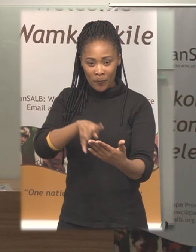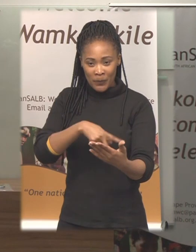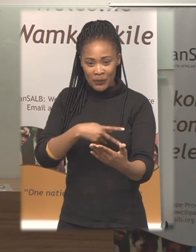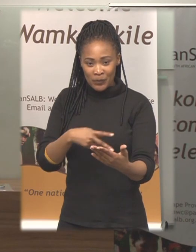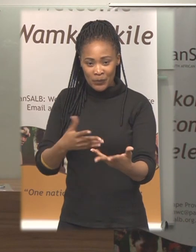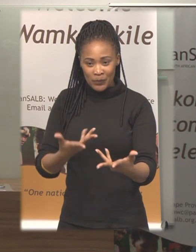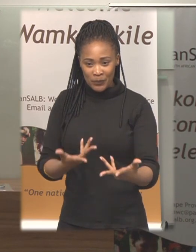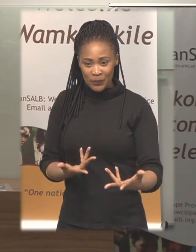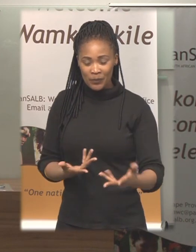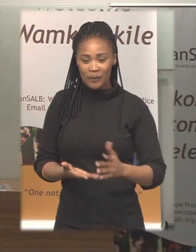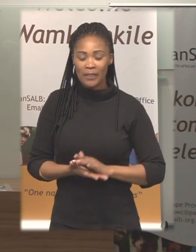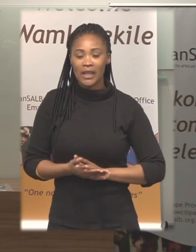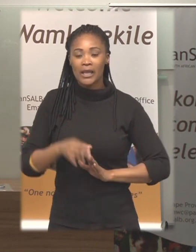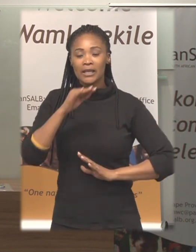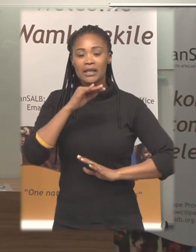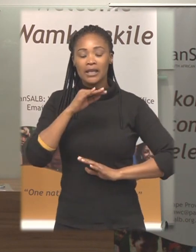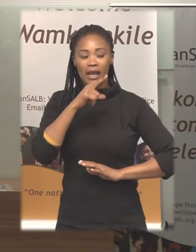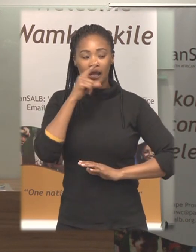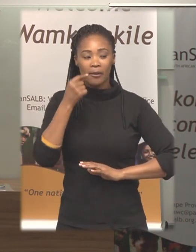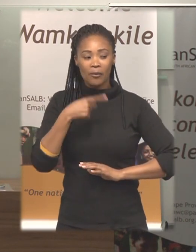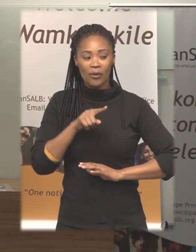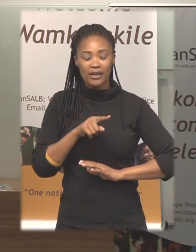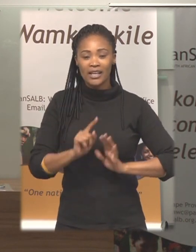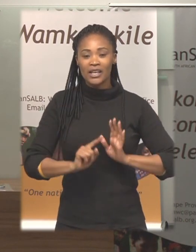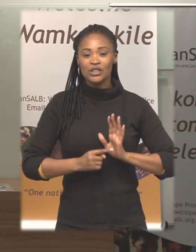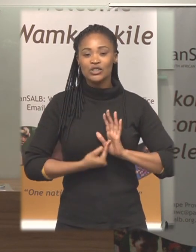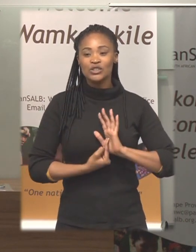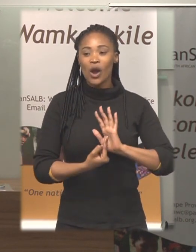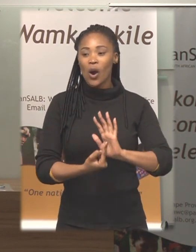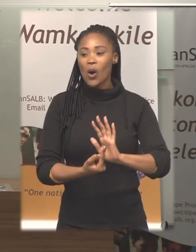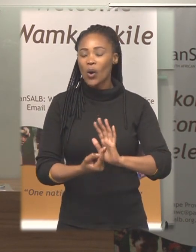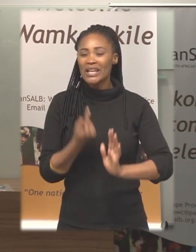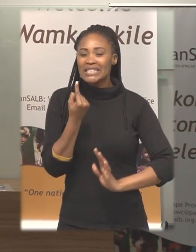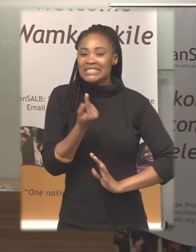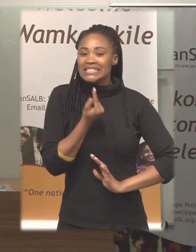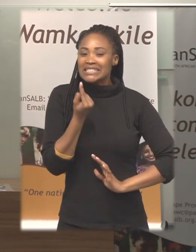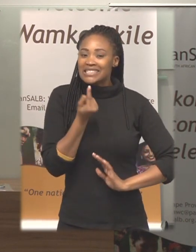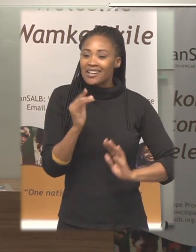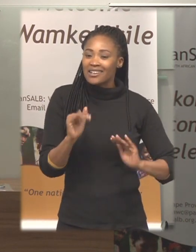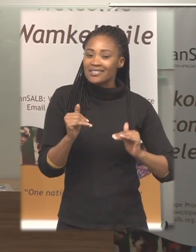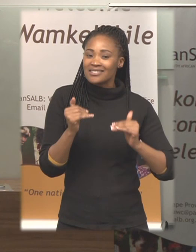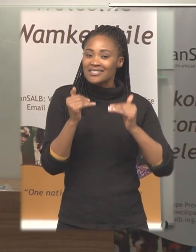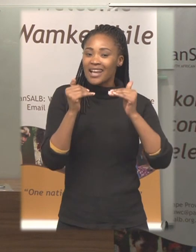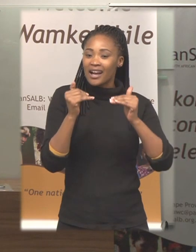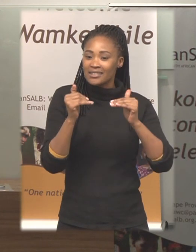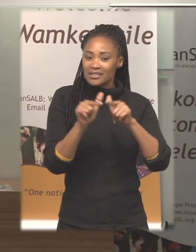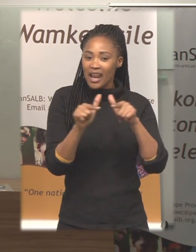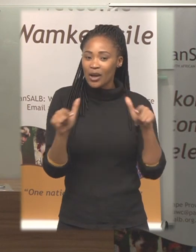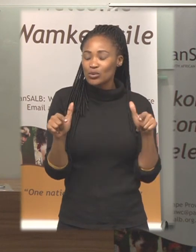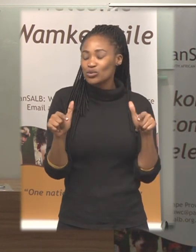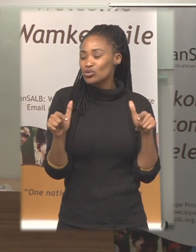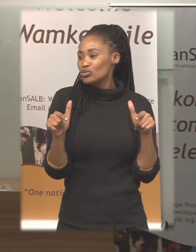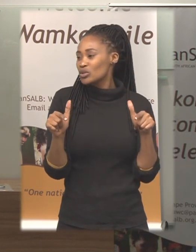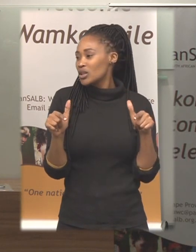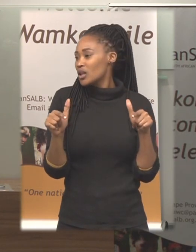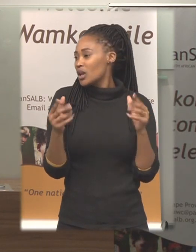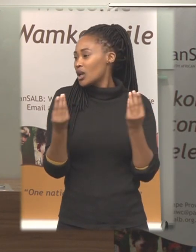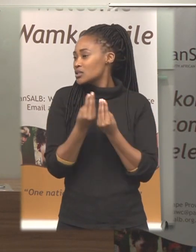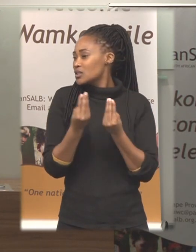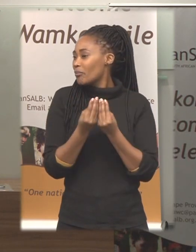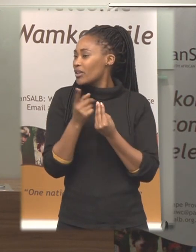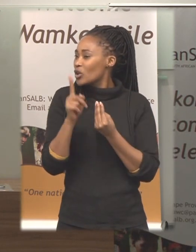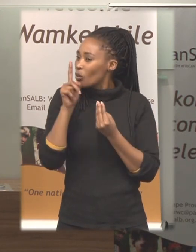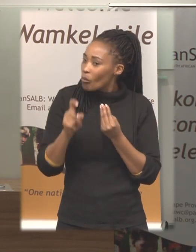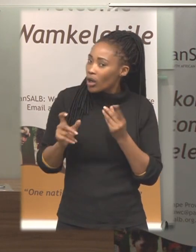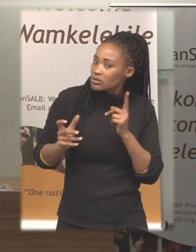is showing how it's not that the single standard language is something that's you have to get to